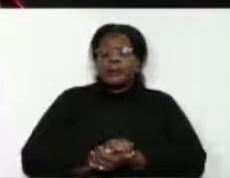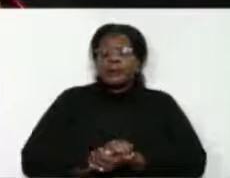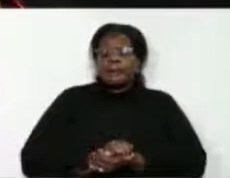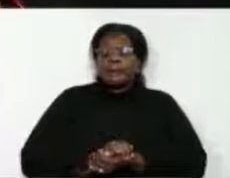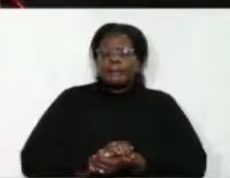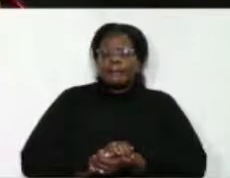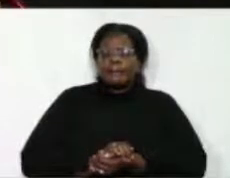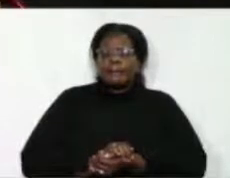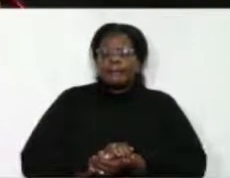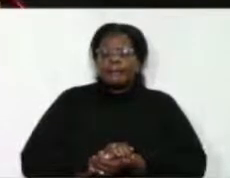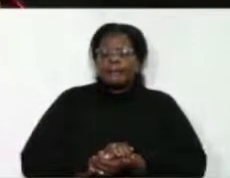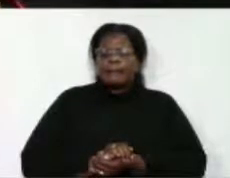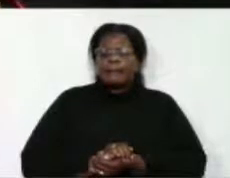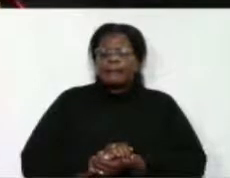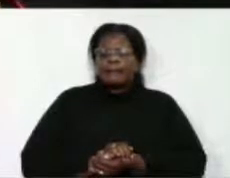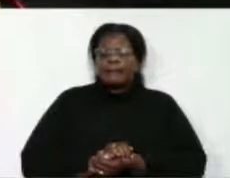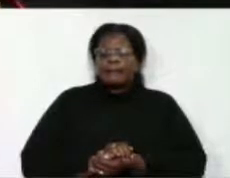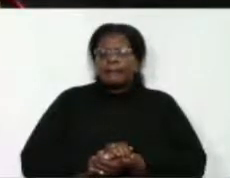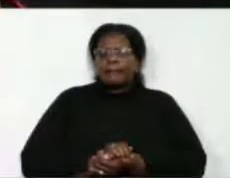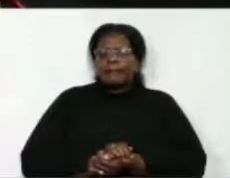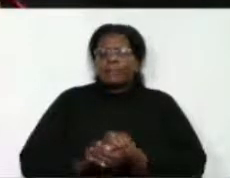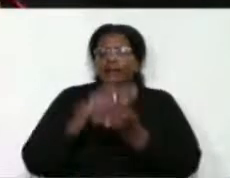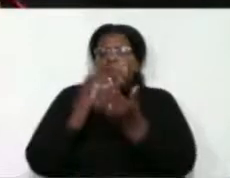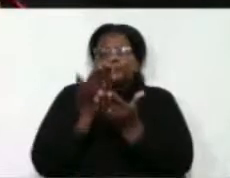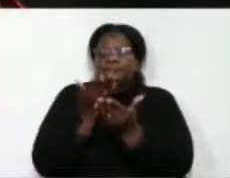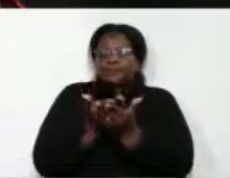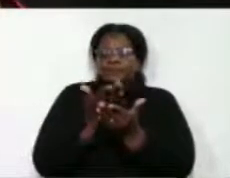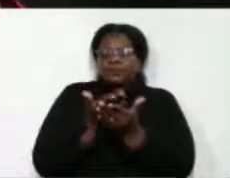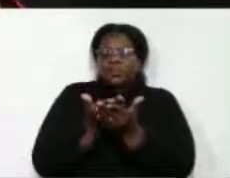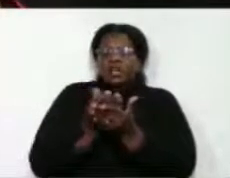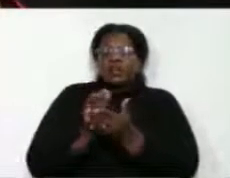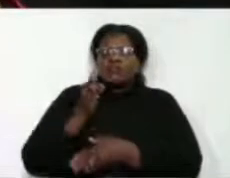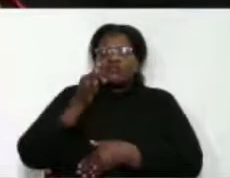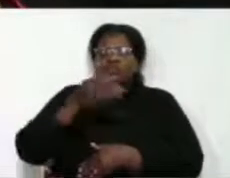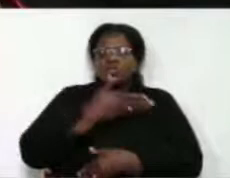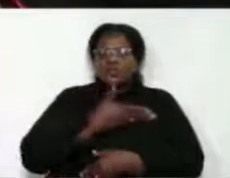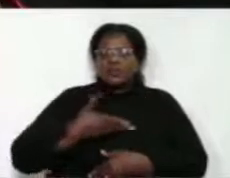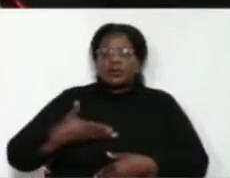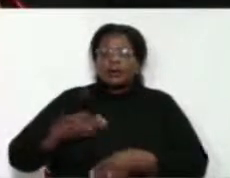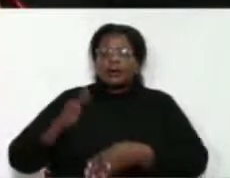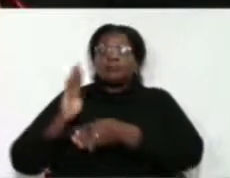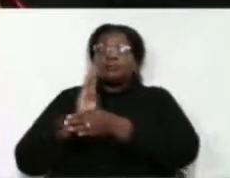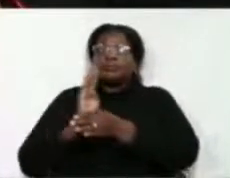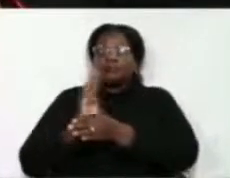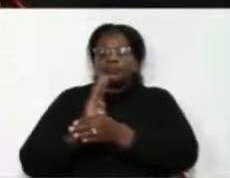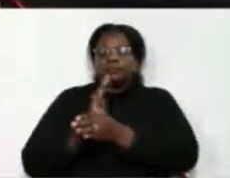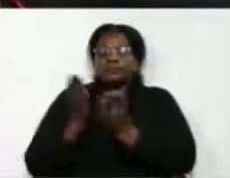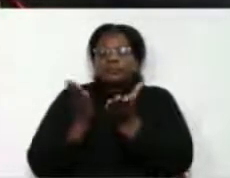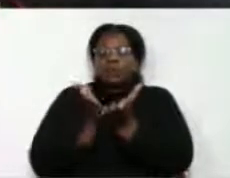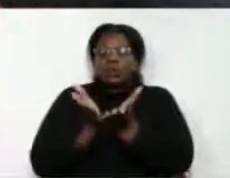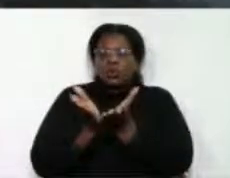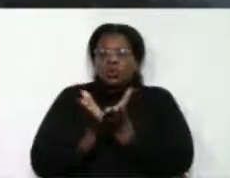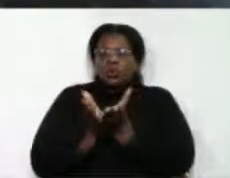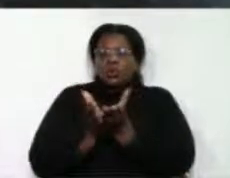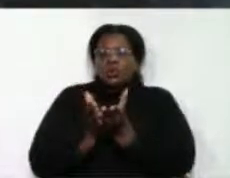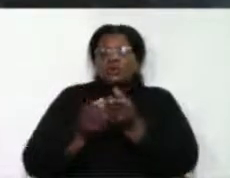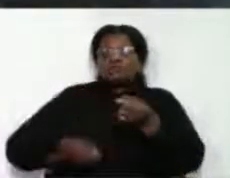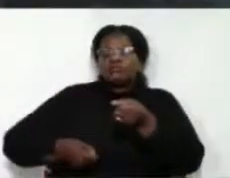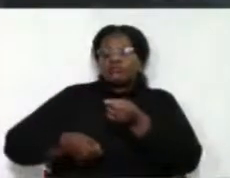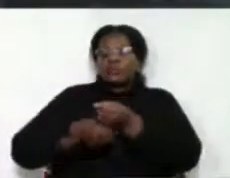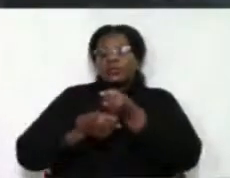So the applications for Future Females Business School are open. It's supported by